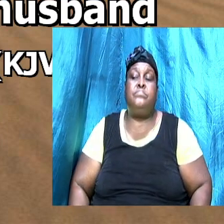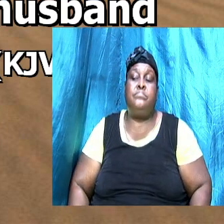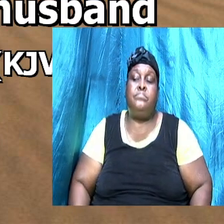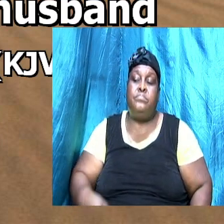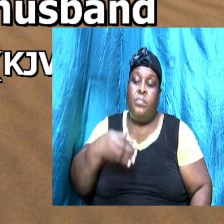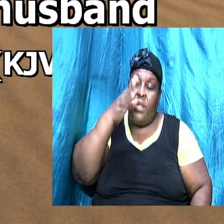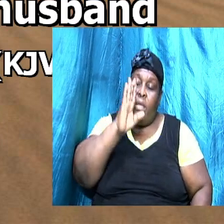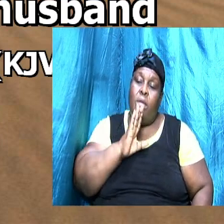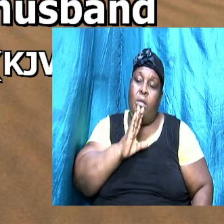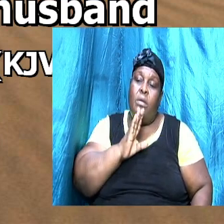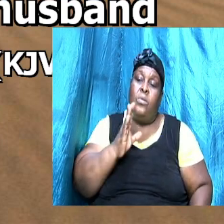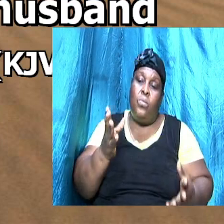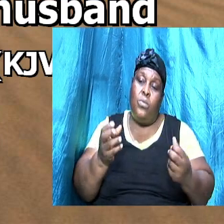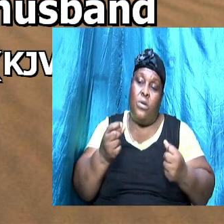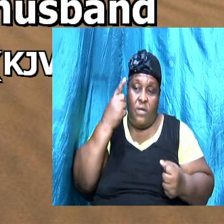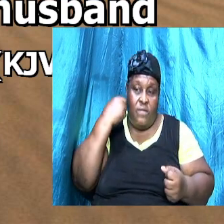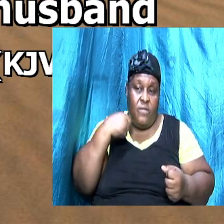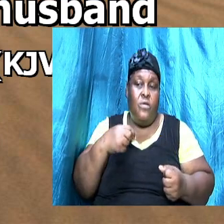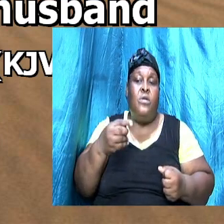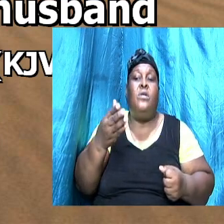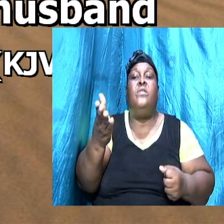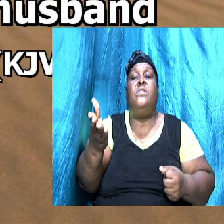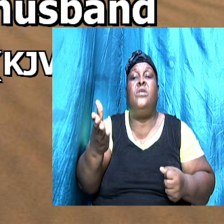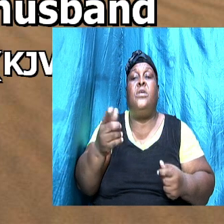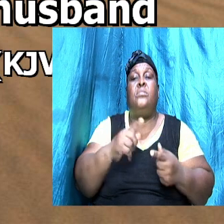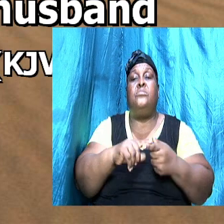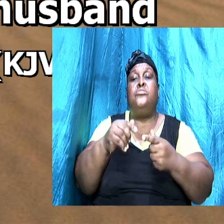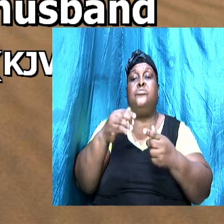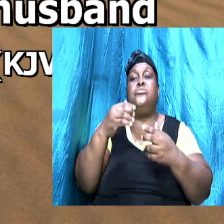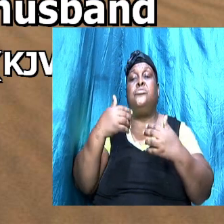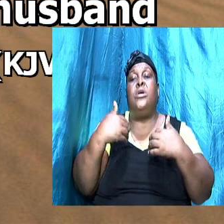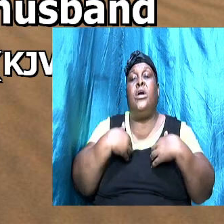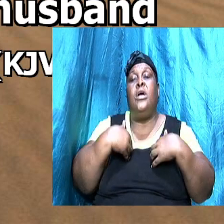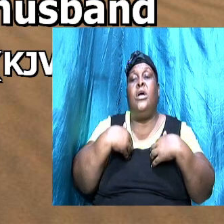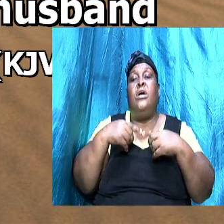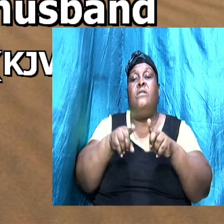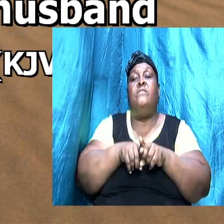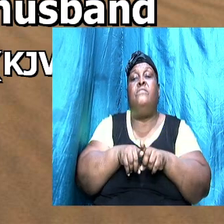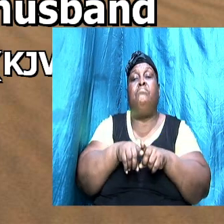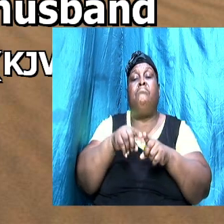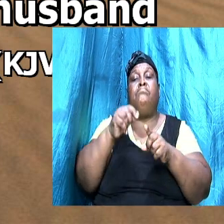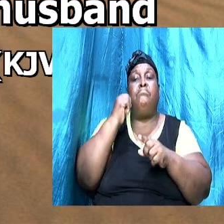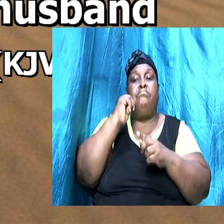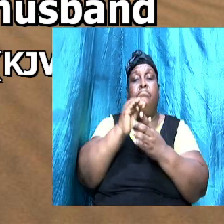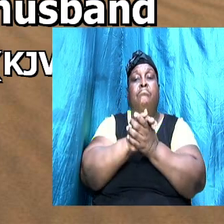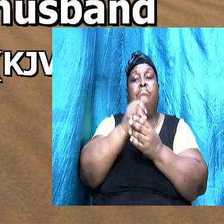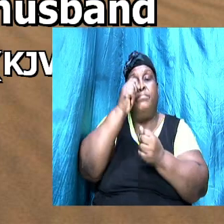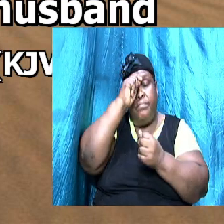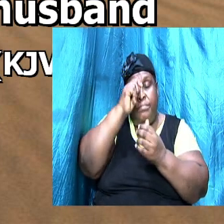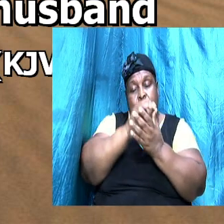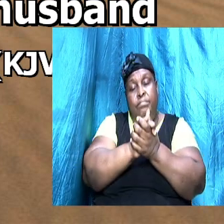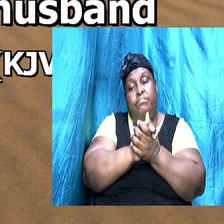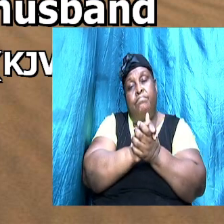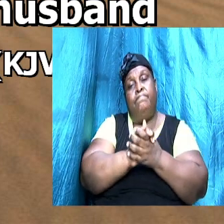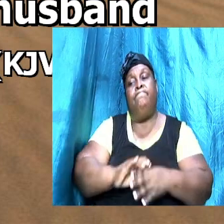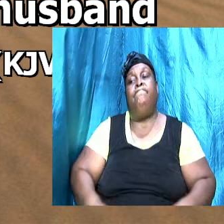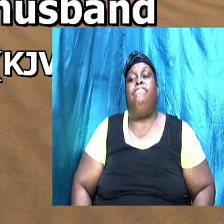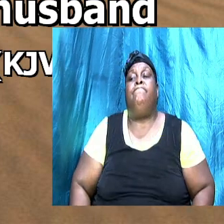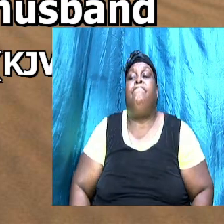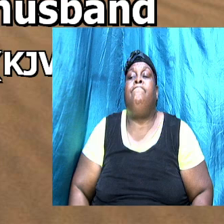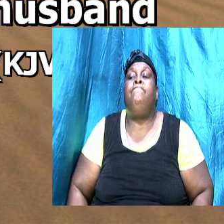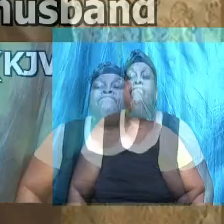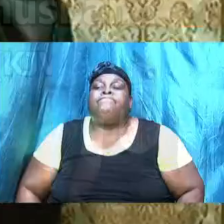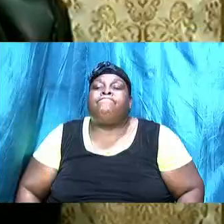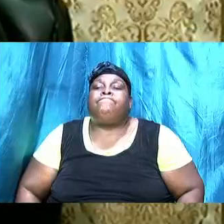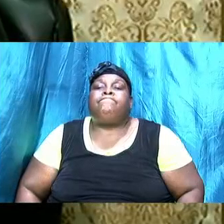intended for them to have as husband and wife. So we are seeing that